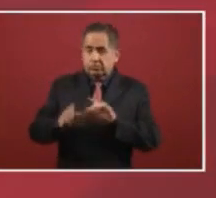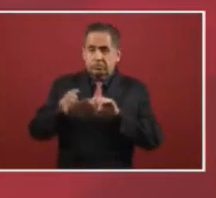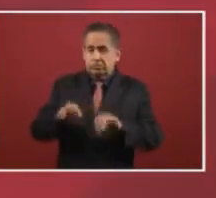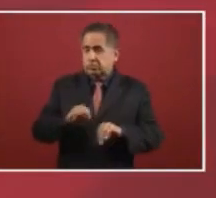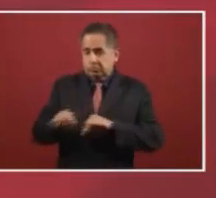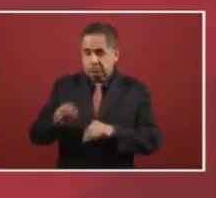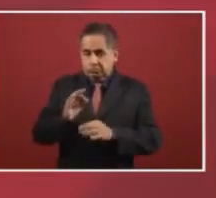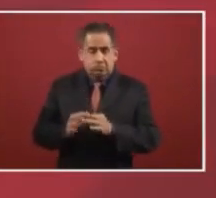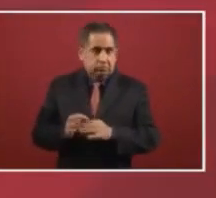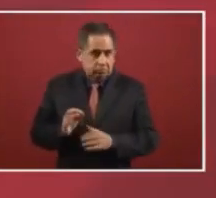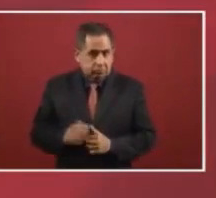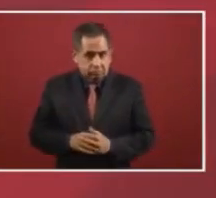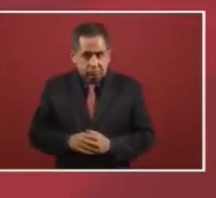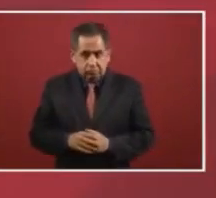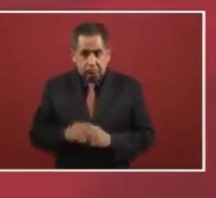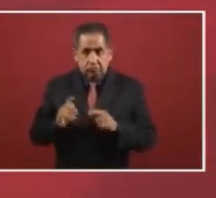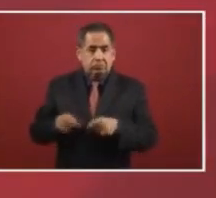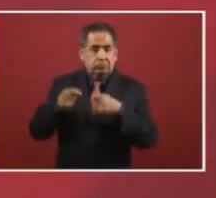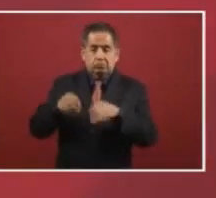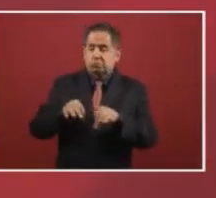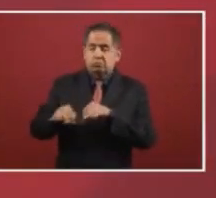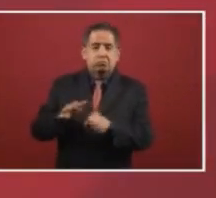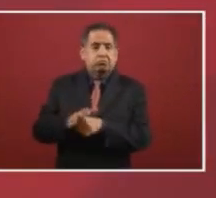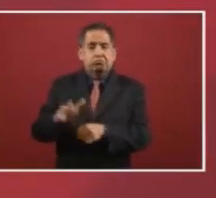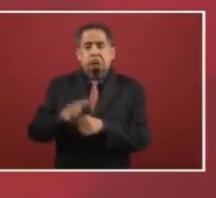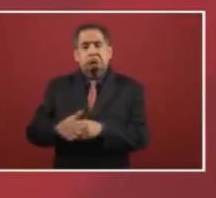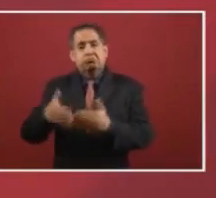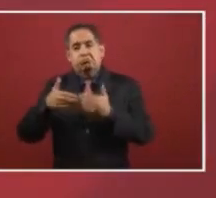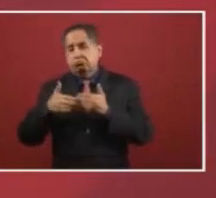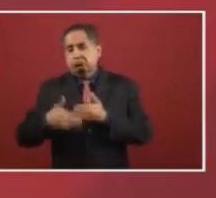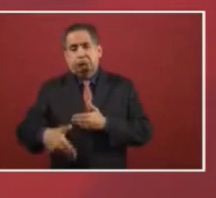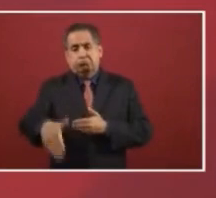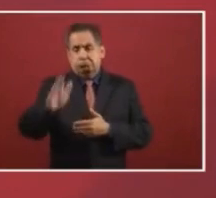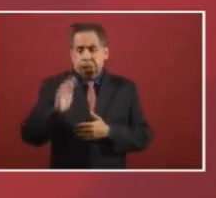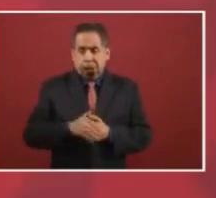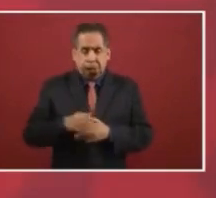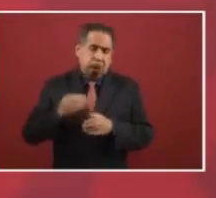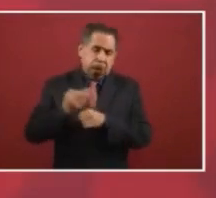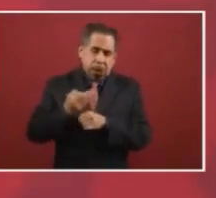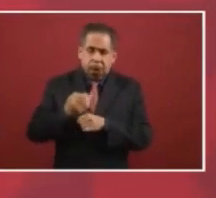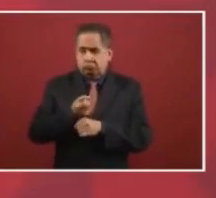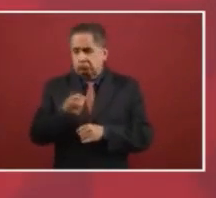workers, field workers. They have permanent jobs.